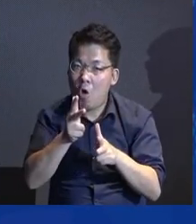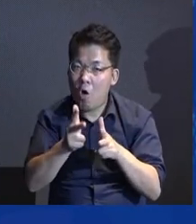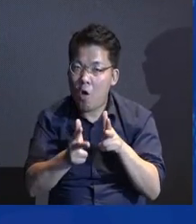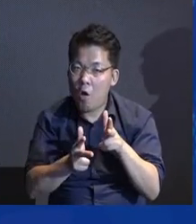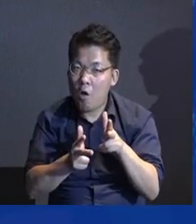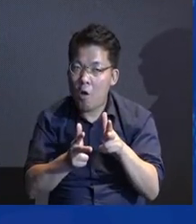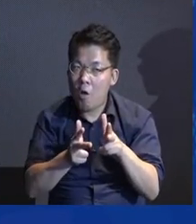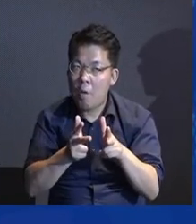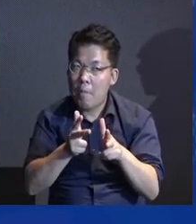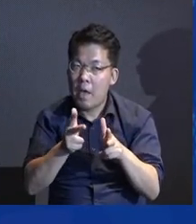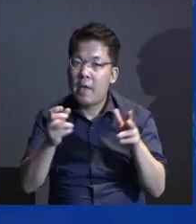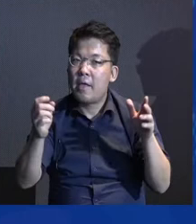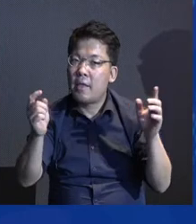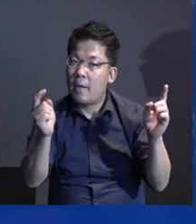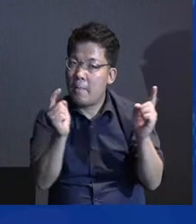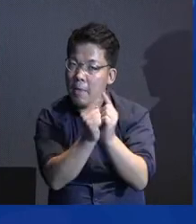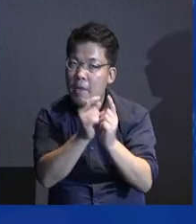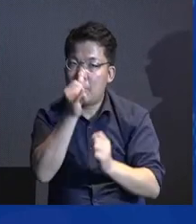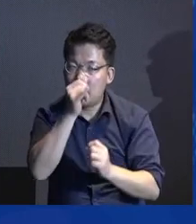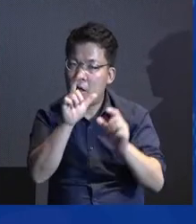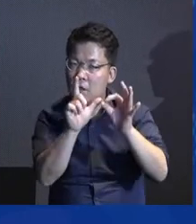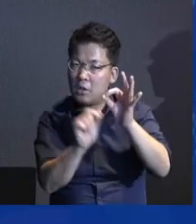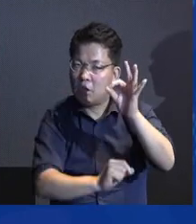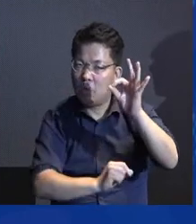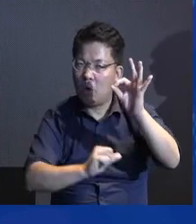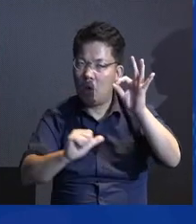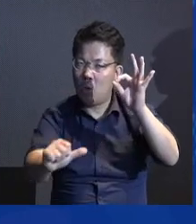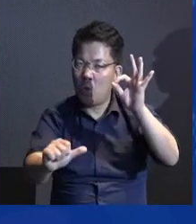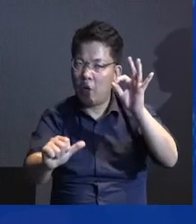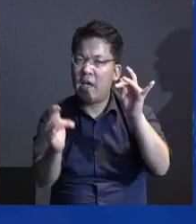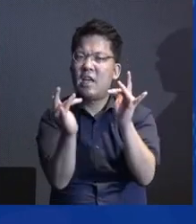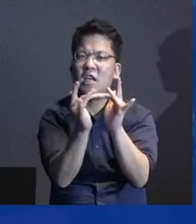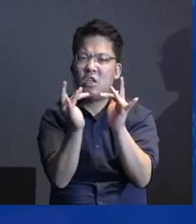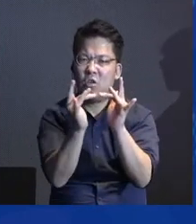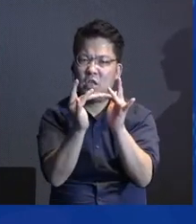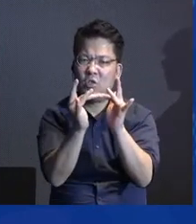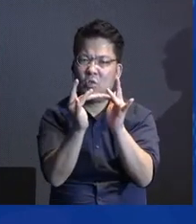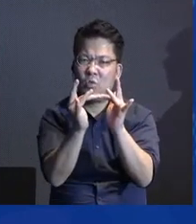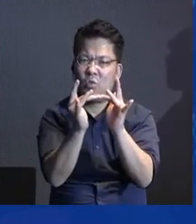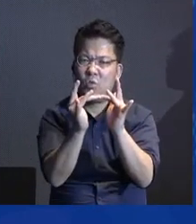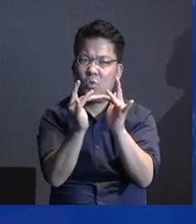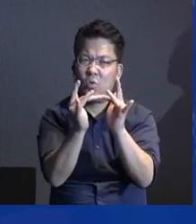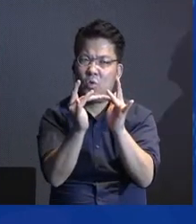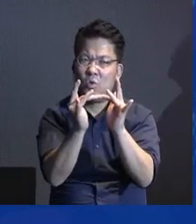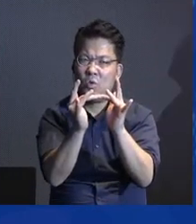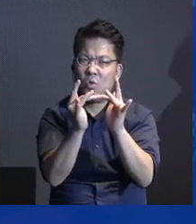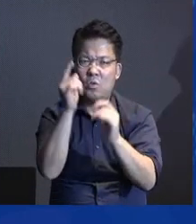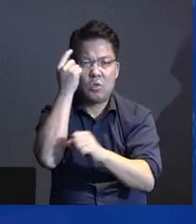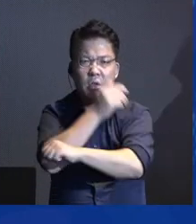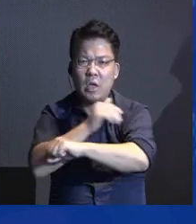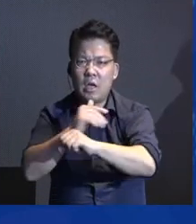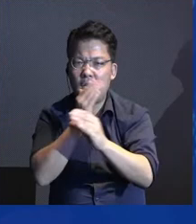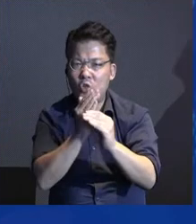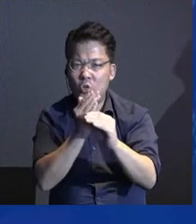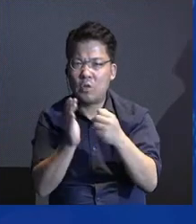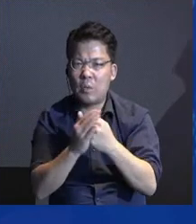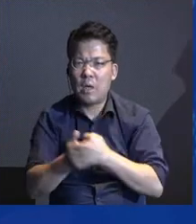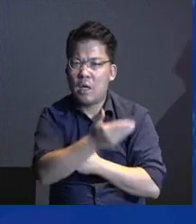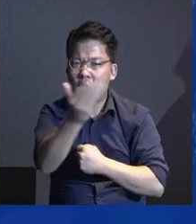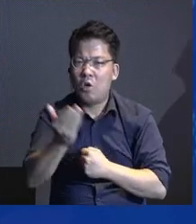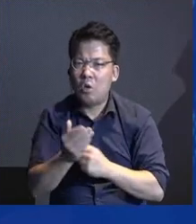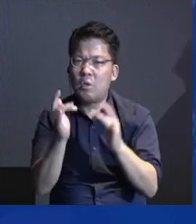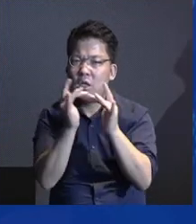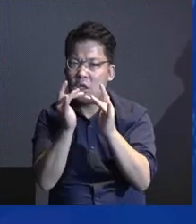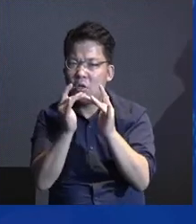5th. It's an online event, and a warm welcome to everyone who wants to hear more about the project or